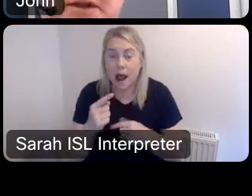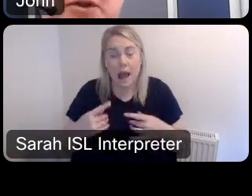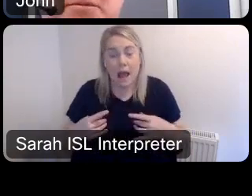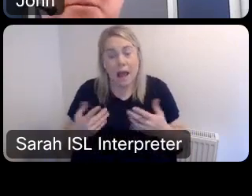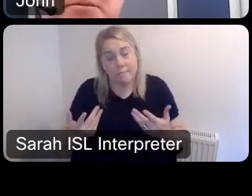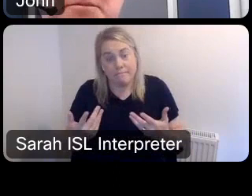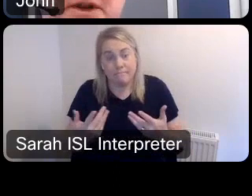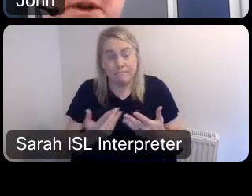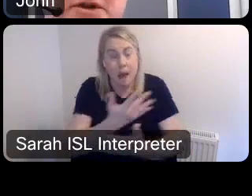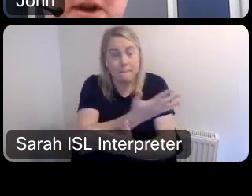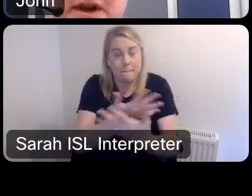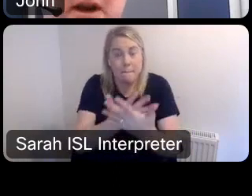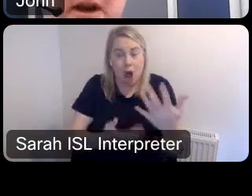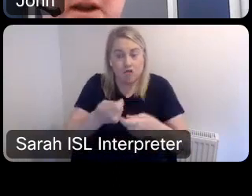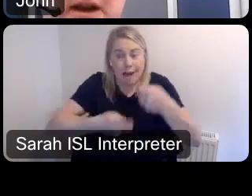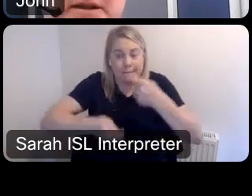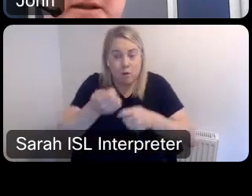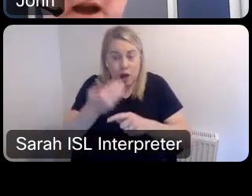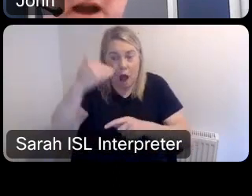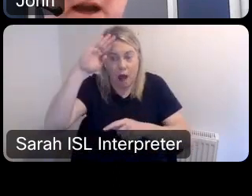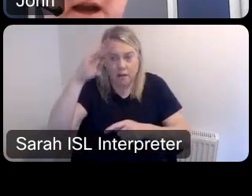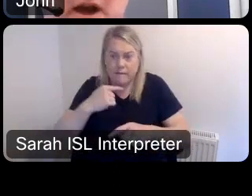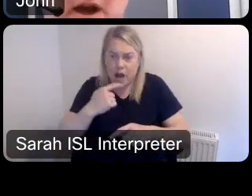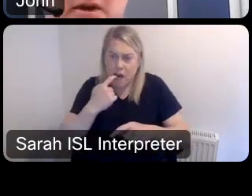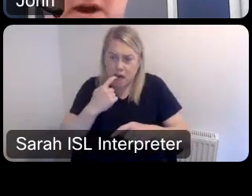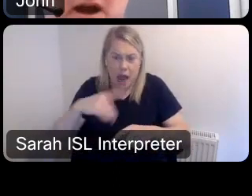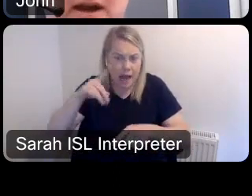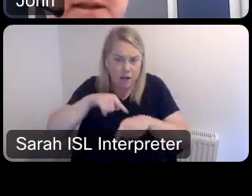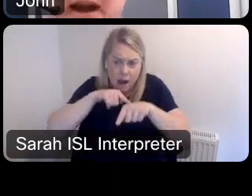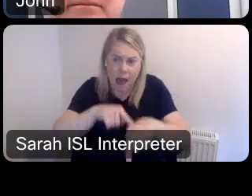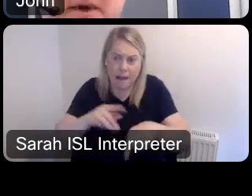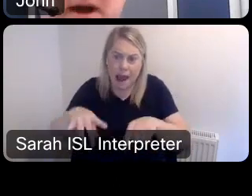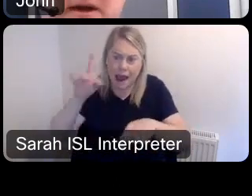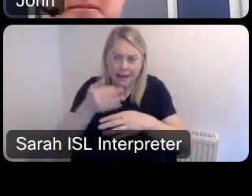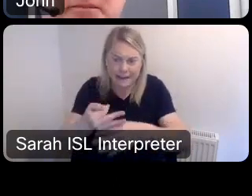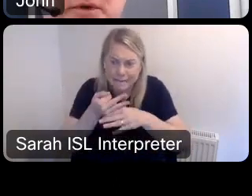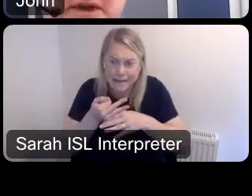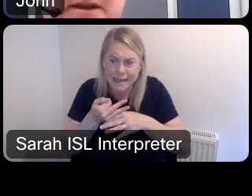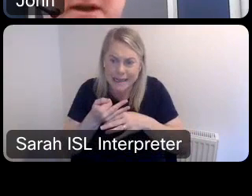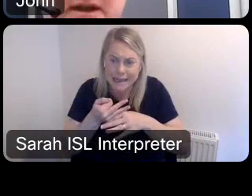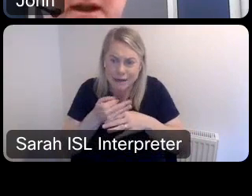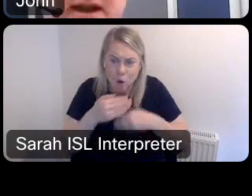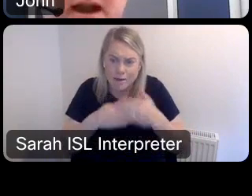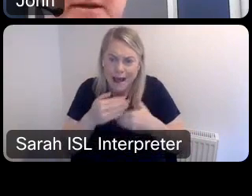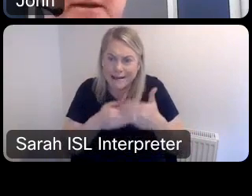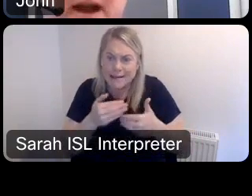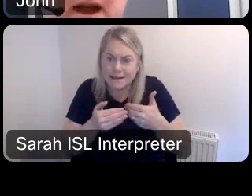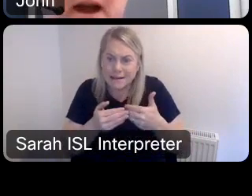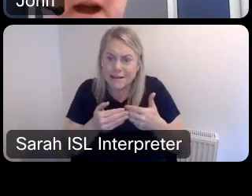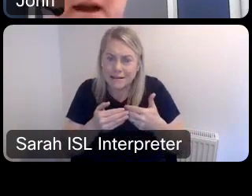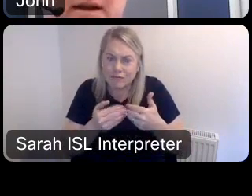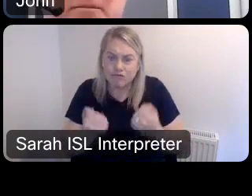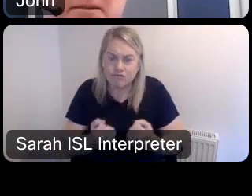blood transfusion in Ireland is a highly reliable and a highly safe process, and I think it